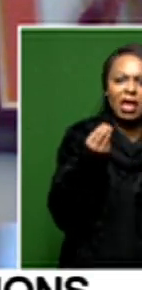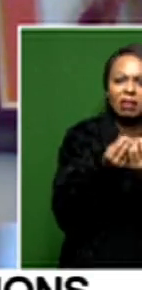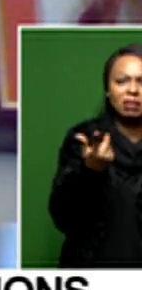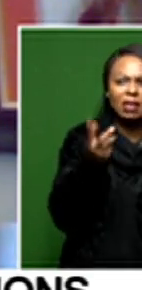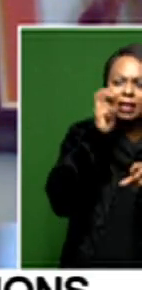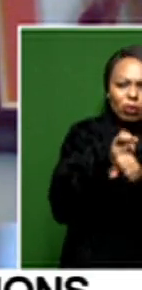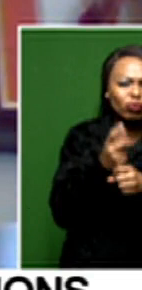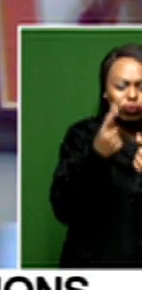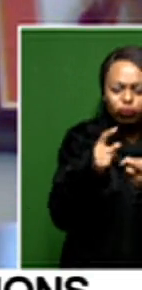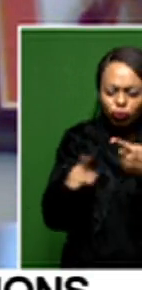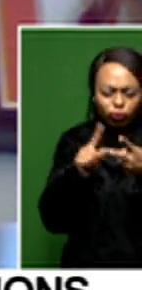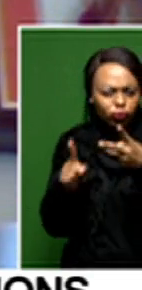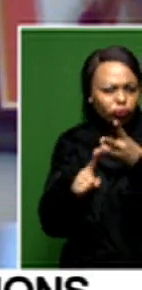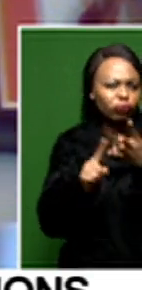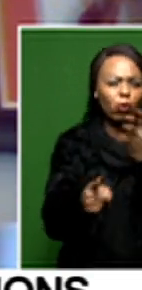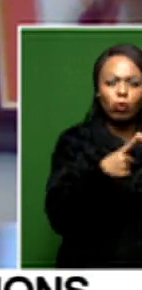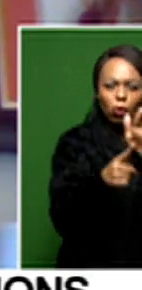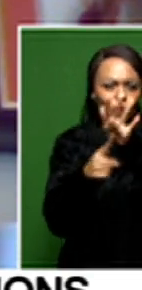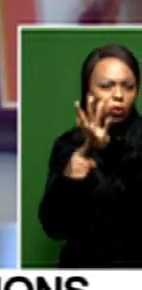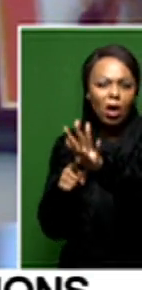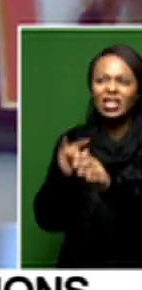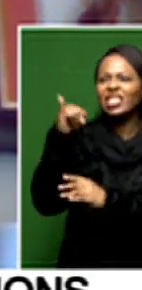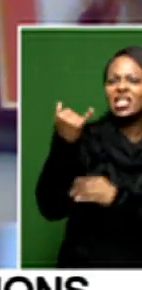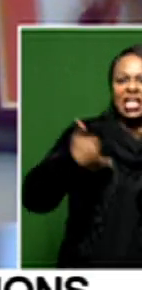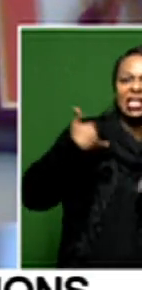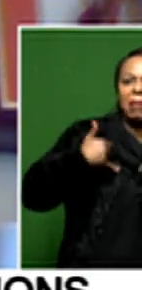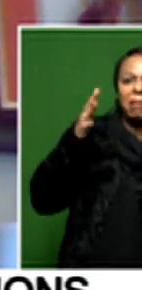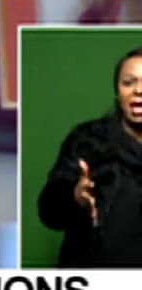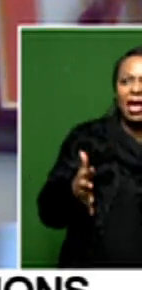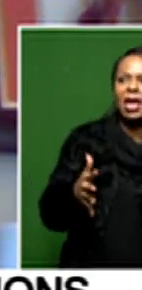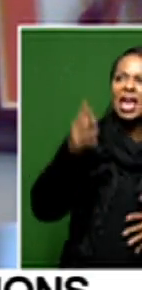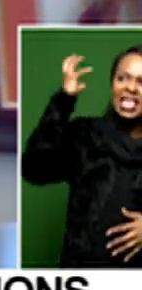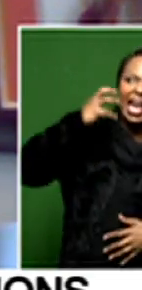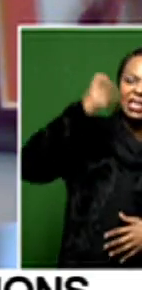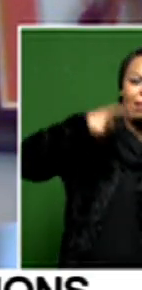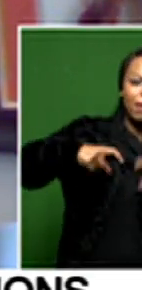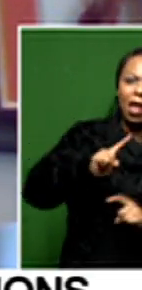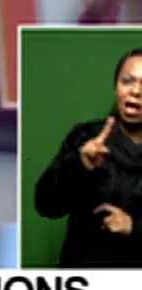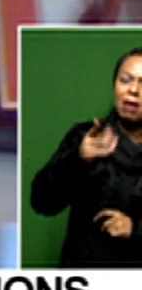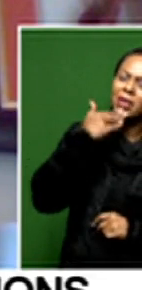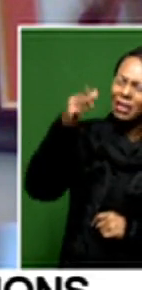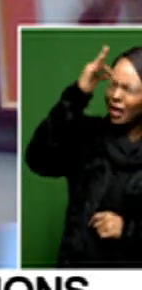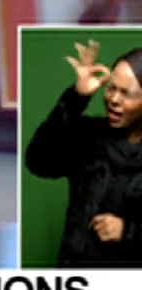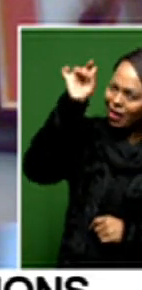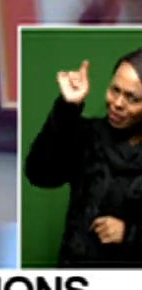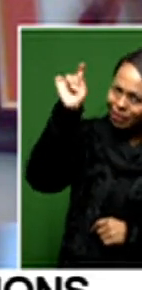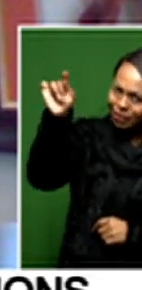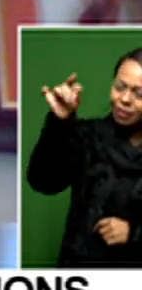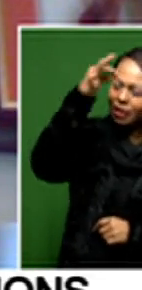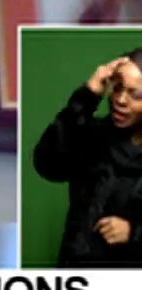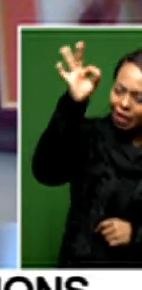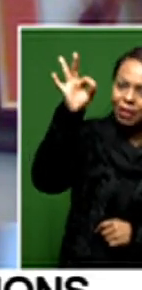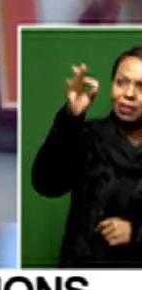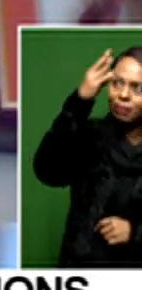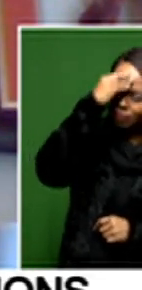need to cover in the shows. We are not only about entertainment. We are not crazy people. So if our government can really just take